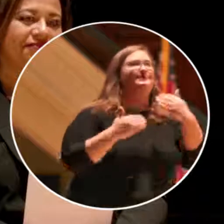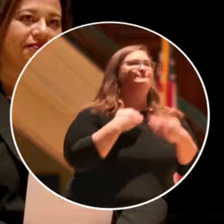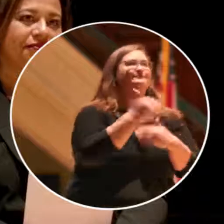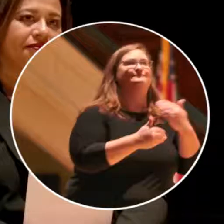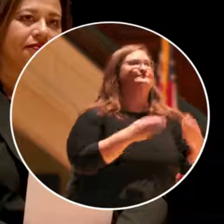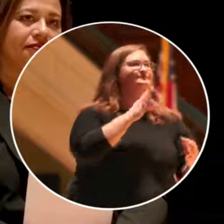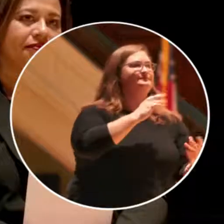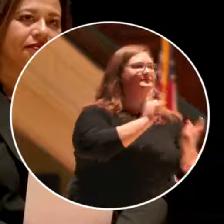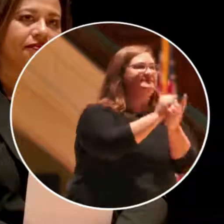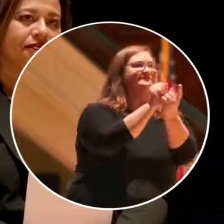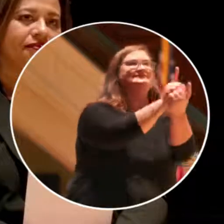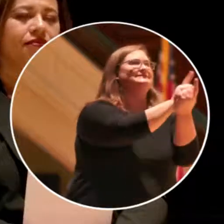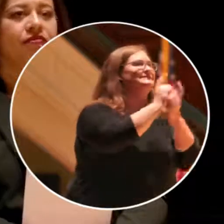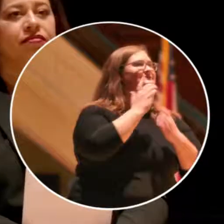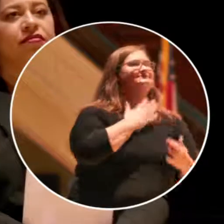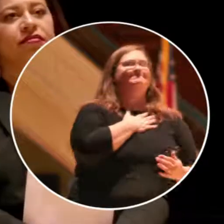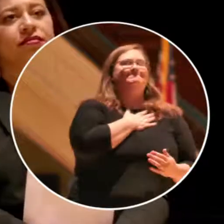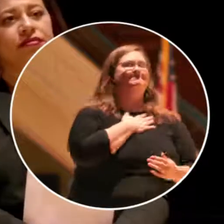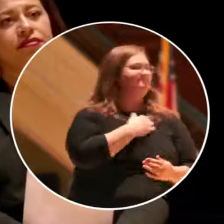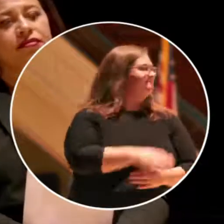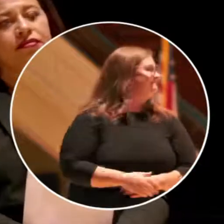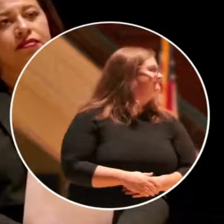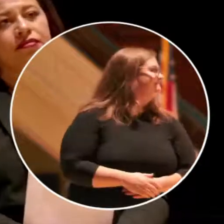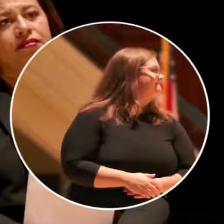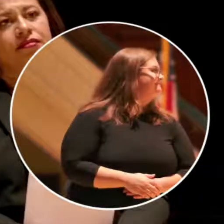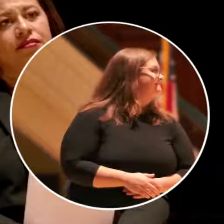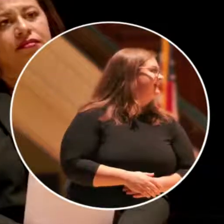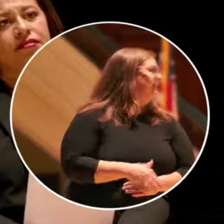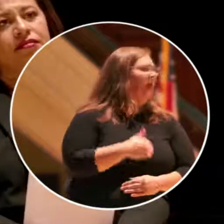Was I set up to avoid traditional motherhood?